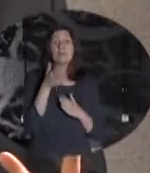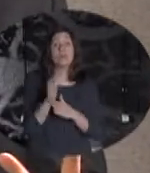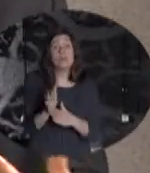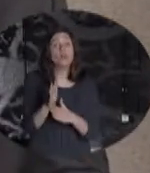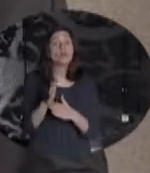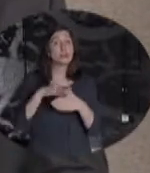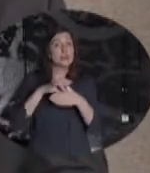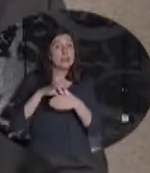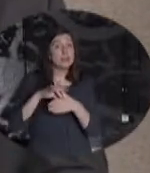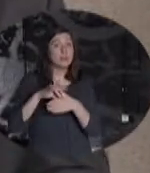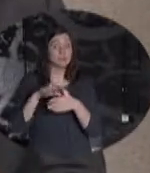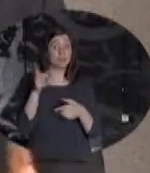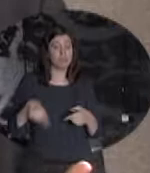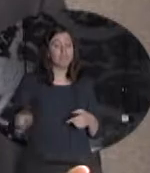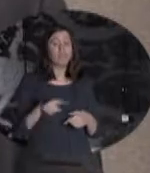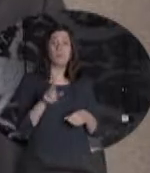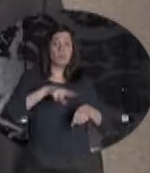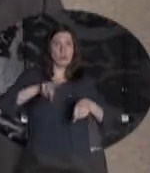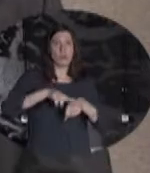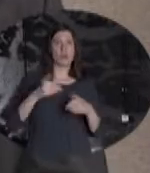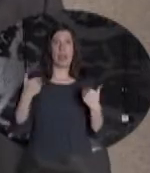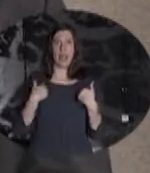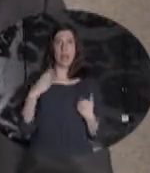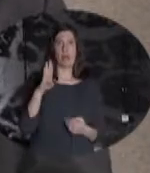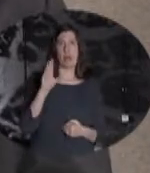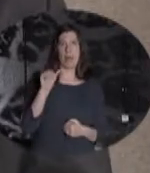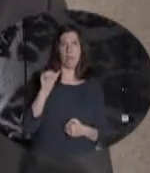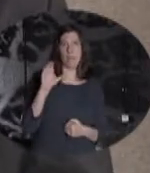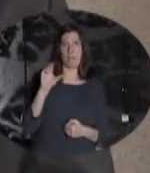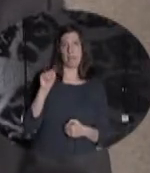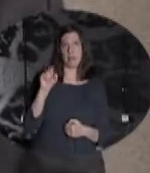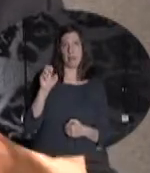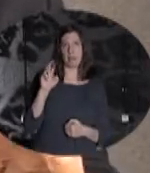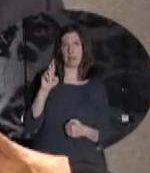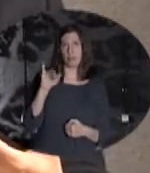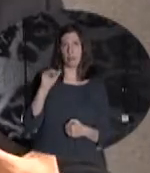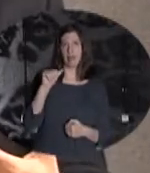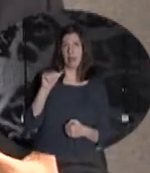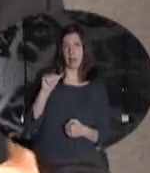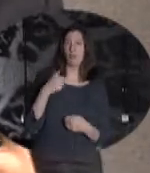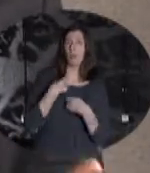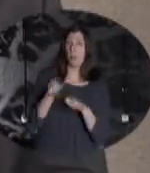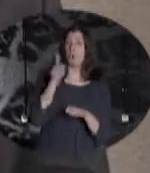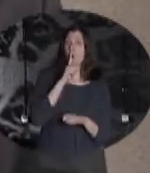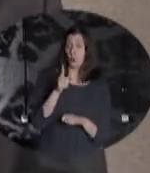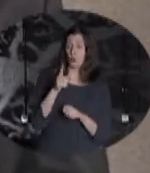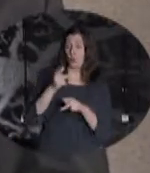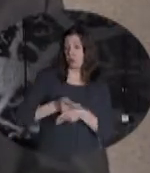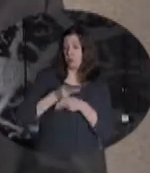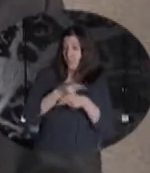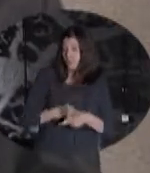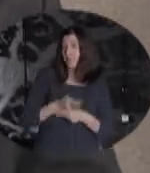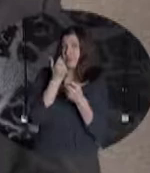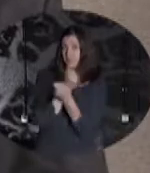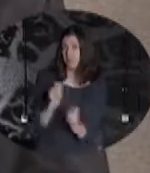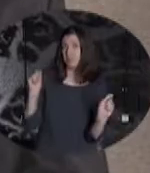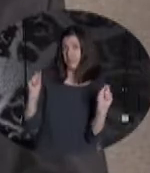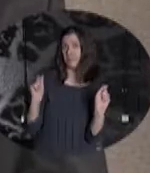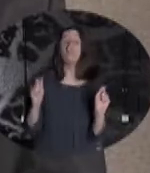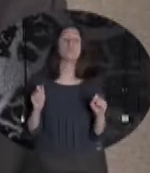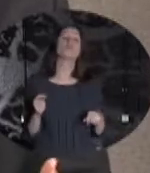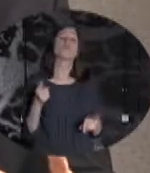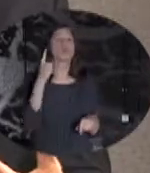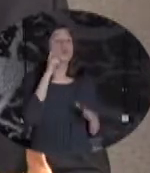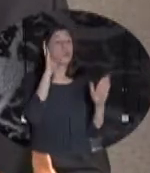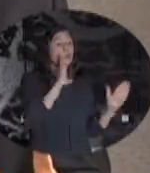things kind of naturally have bacteria on them, and also so you want to make sure that you are handling them in a safe manner. As you're prepping these